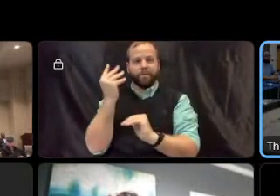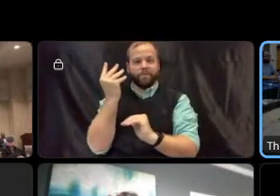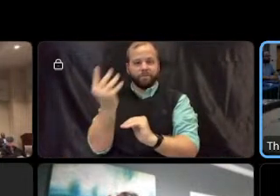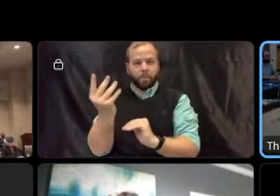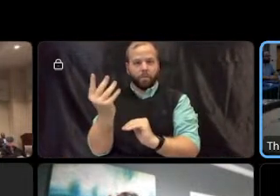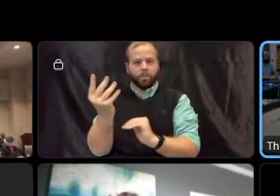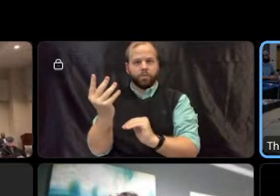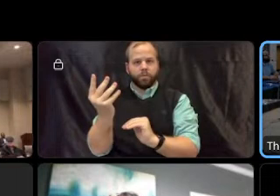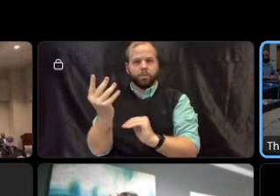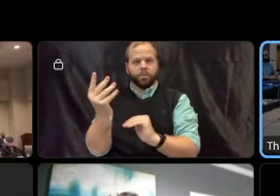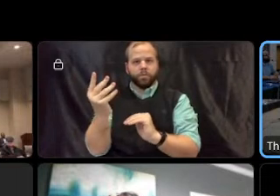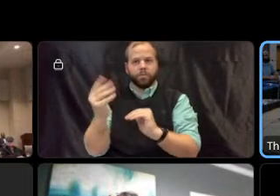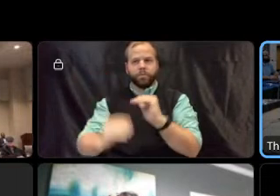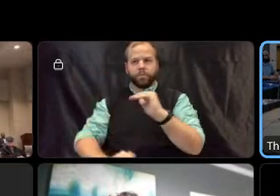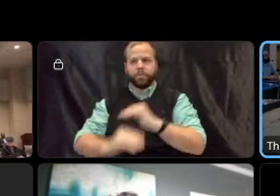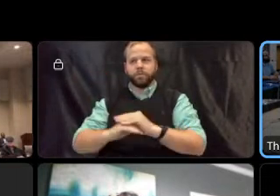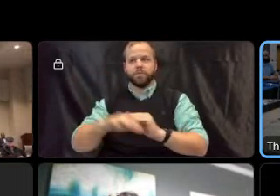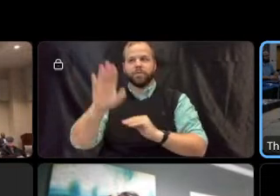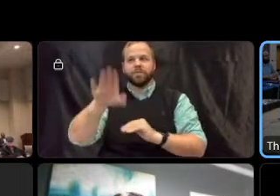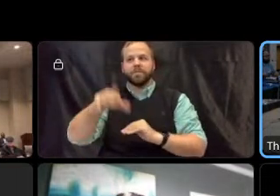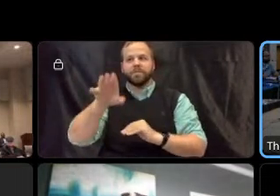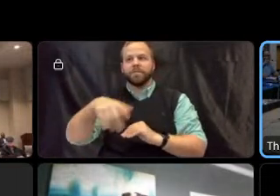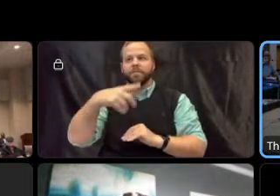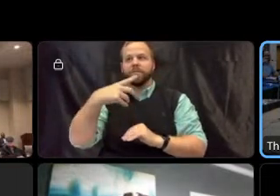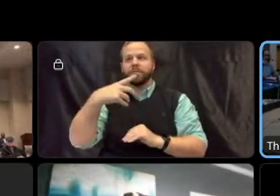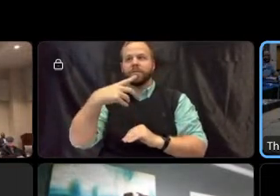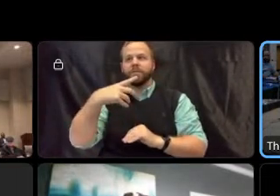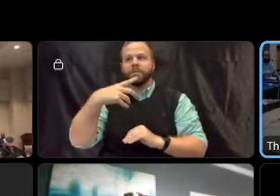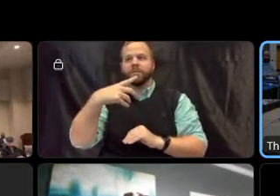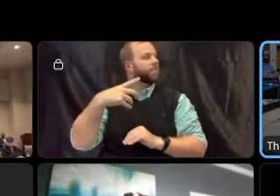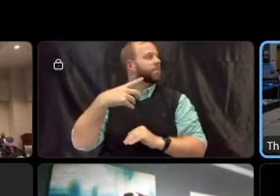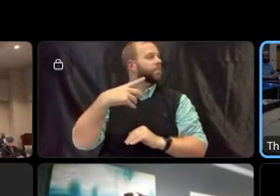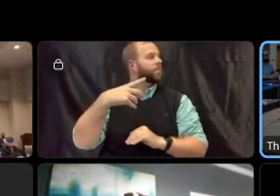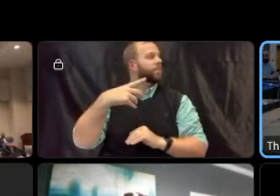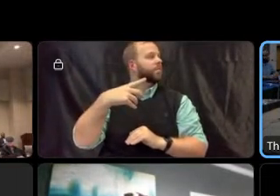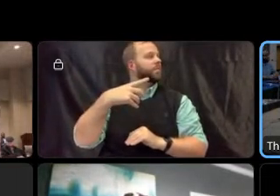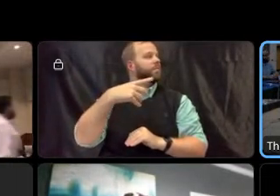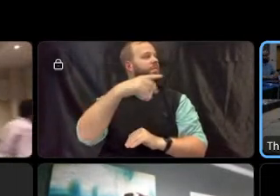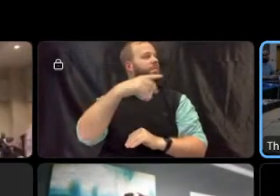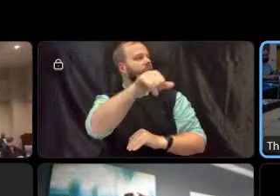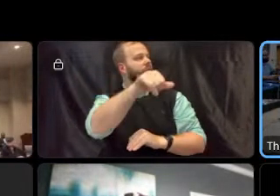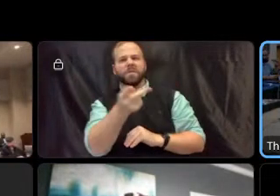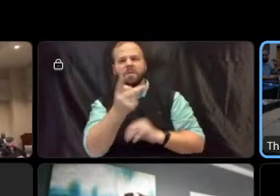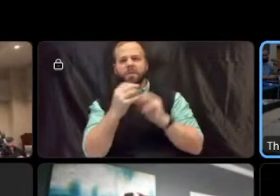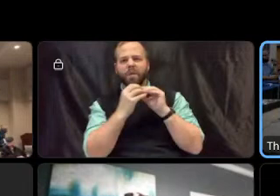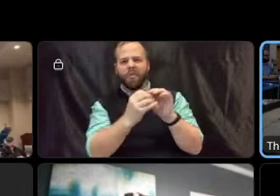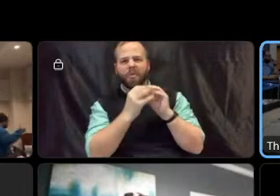stop you for a minute. Sure. Gentlemen, can y'all go out in the hallway and discuss that? Thank you.